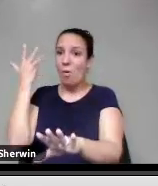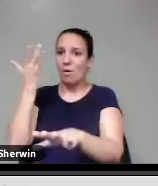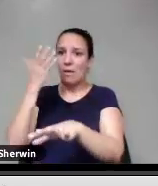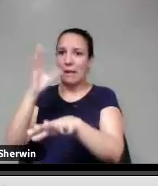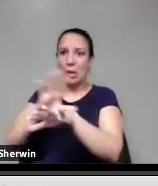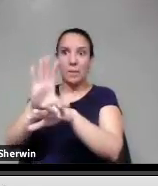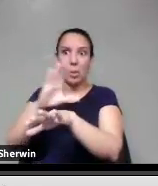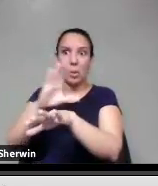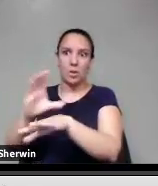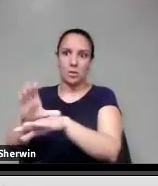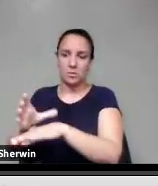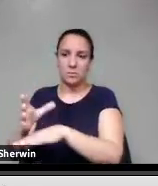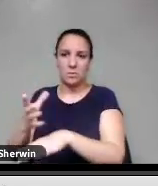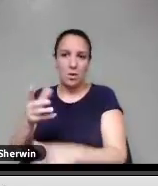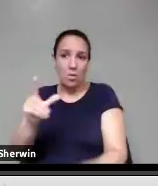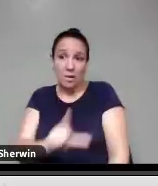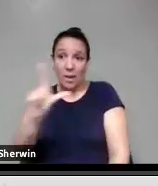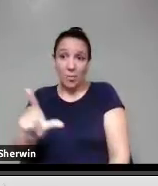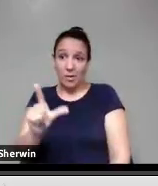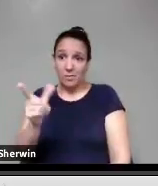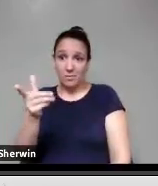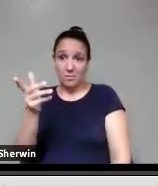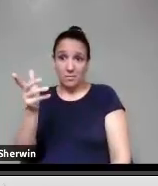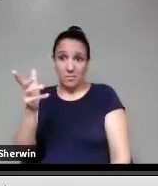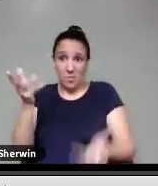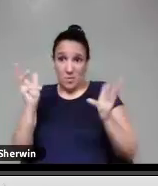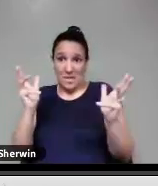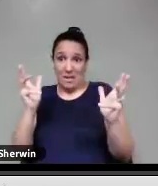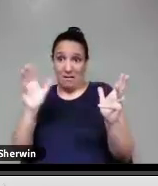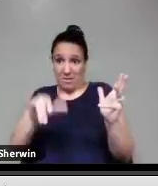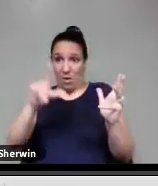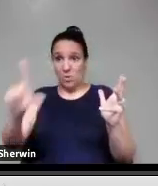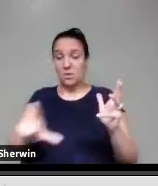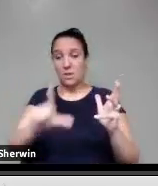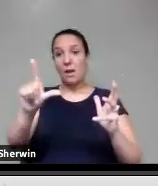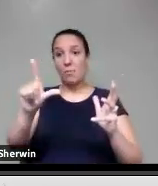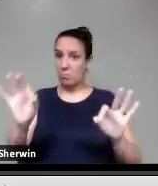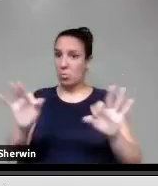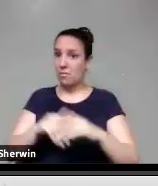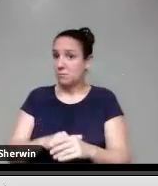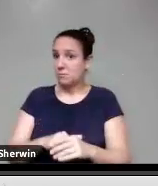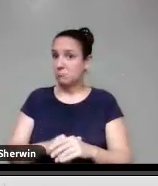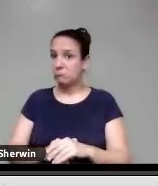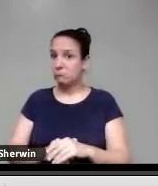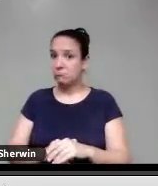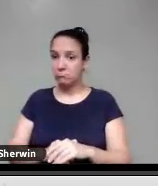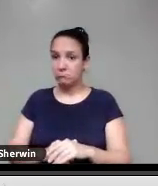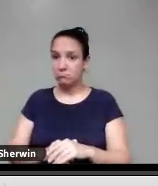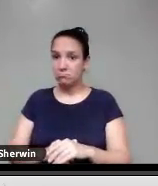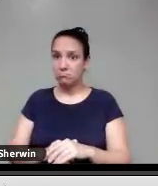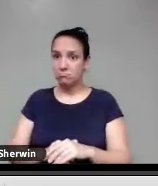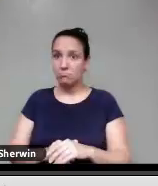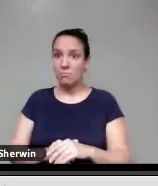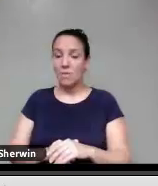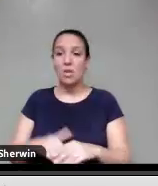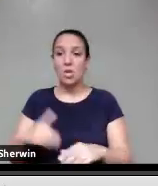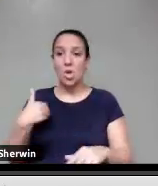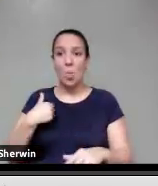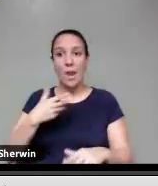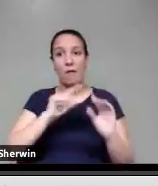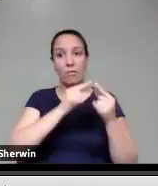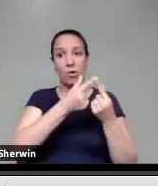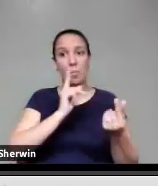library, and pretty much the people sat there and said, you know what, we've got a group of teens, let's have this. We've got a group of single moms,